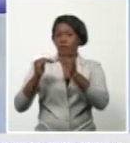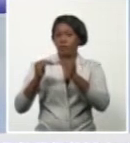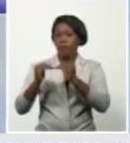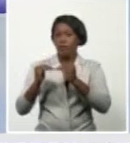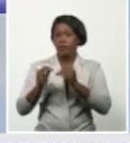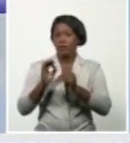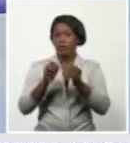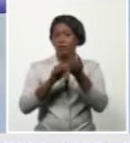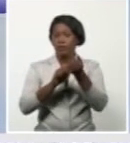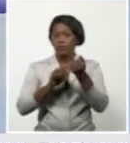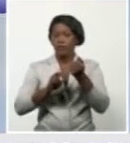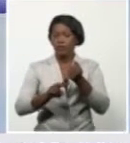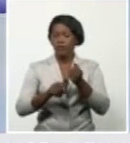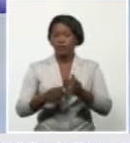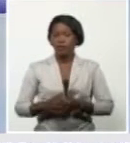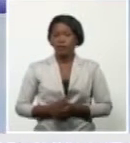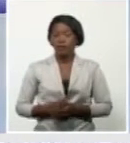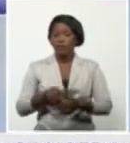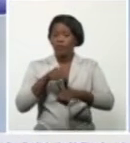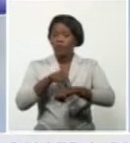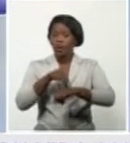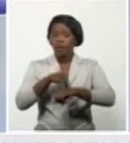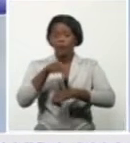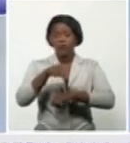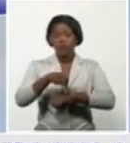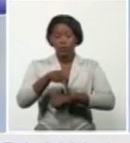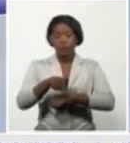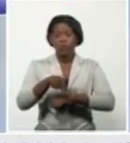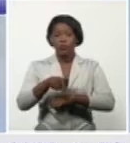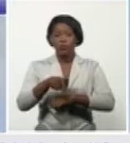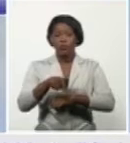And we can state that as of today, 10 provinces,